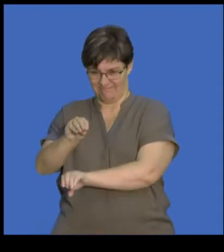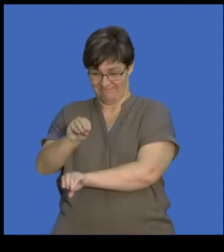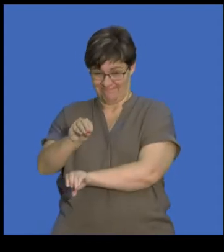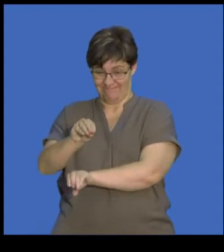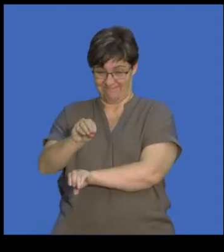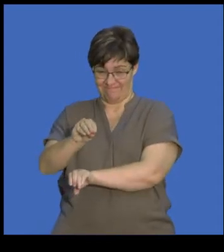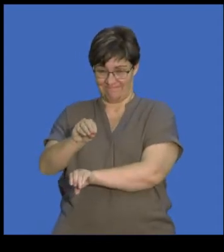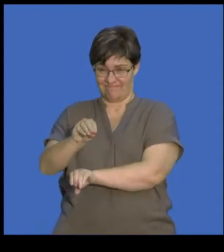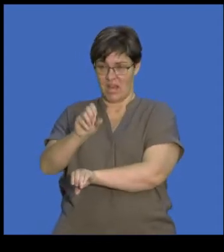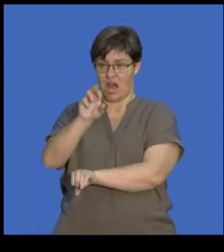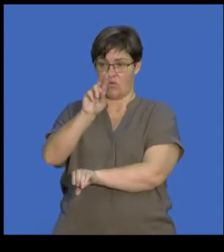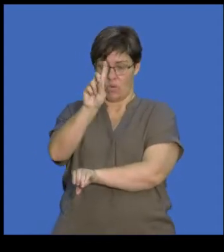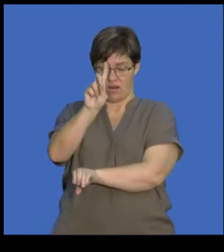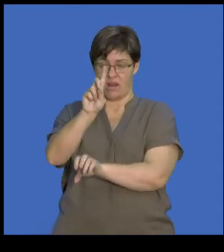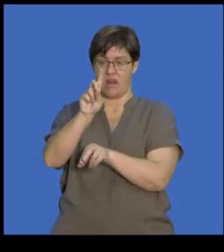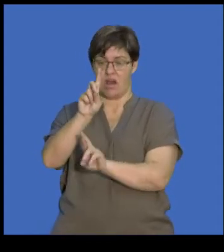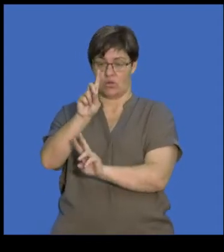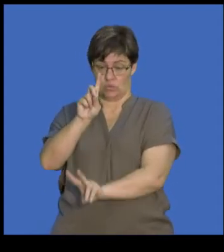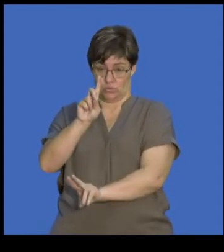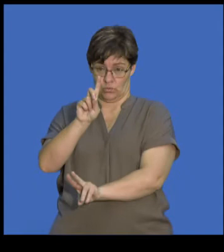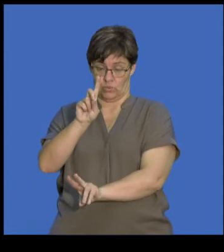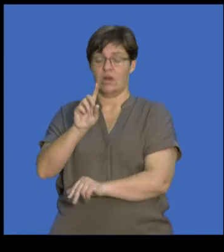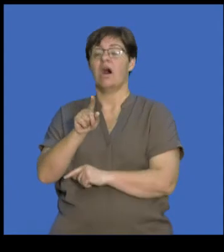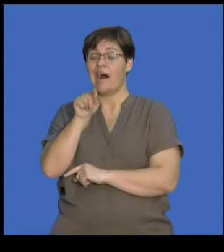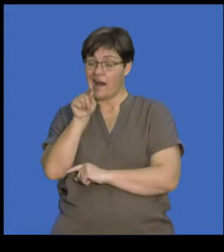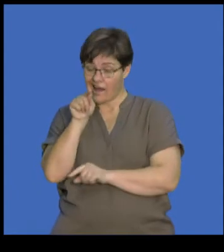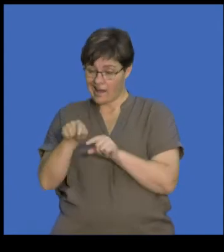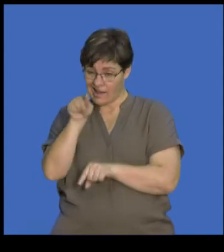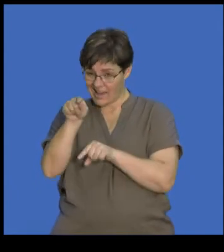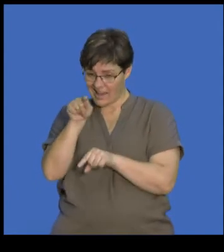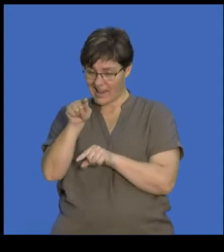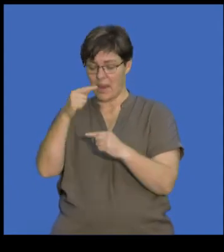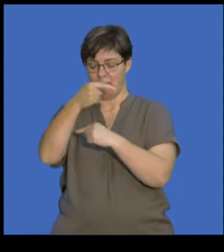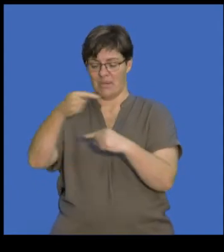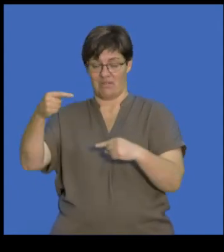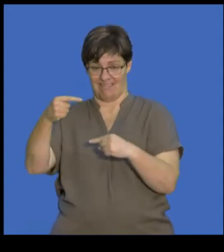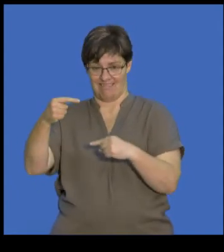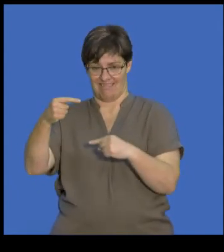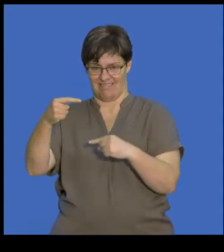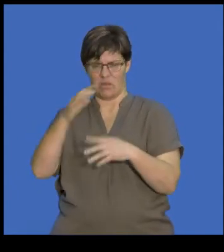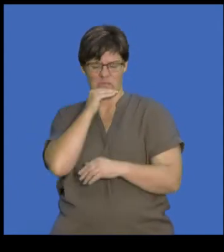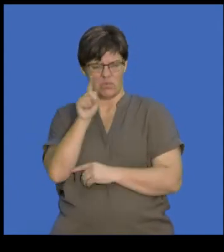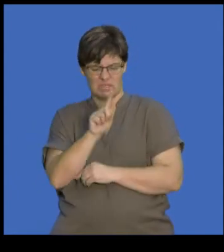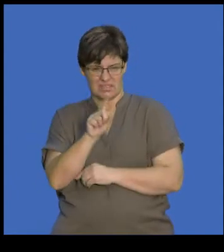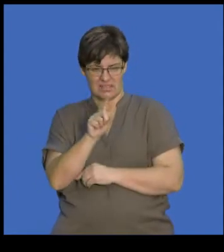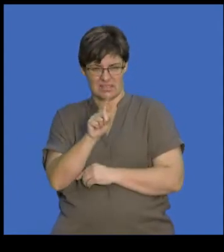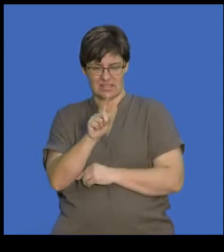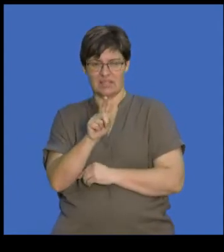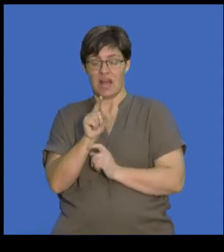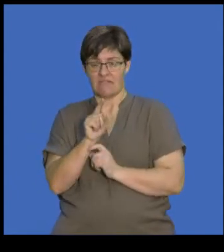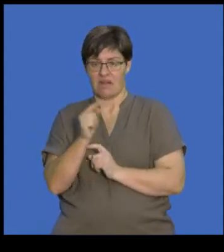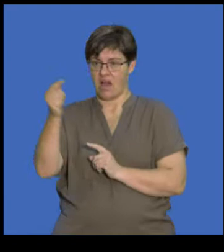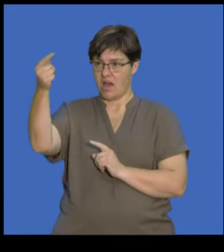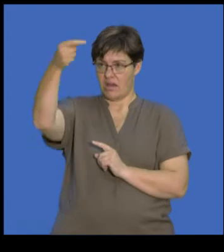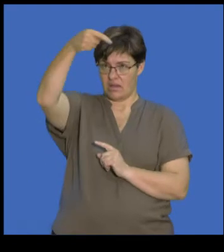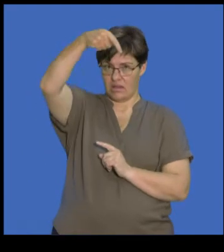You'd realize that these 2 resistors are actually connected in parallel. And what do we mean by that? We are saying that when current, part